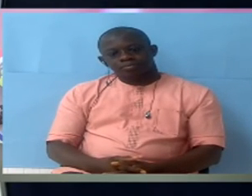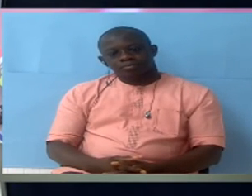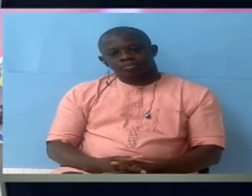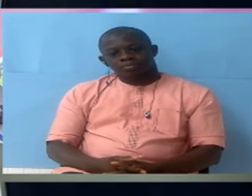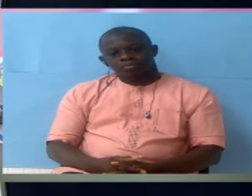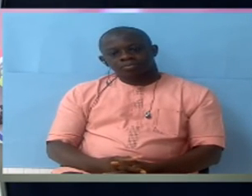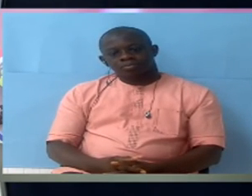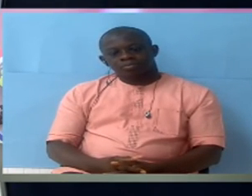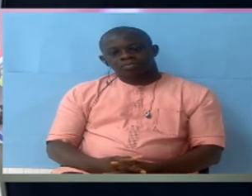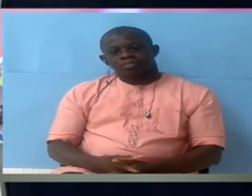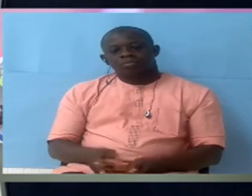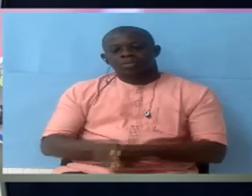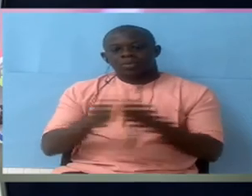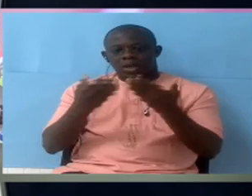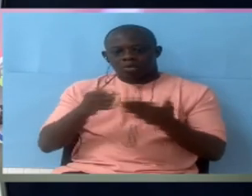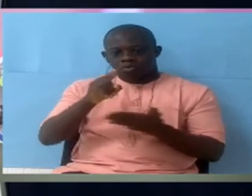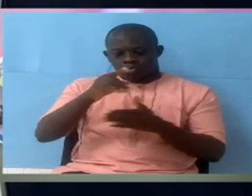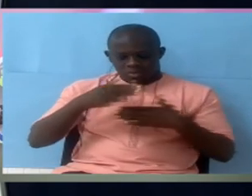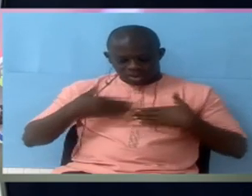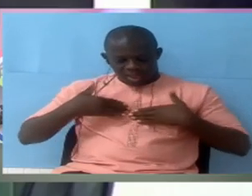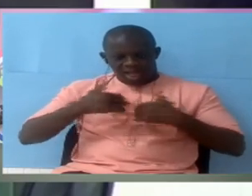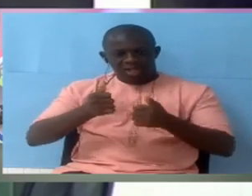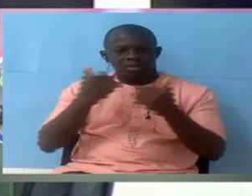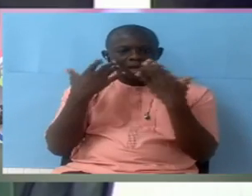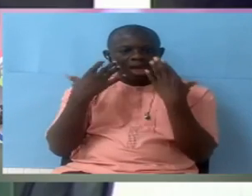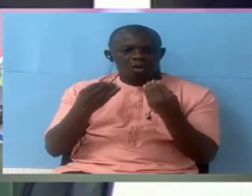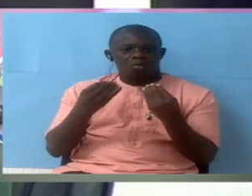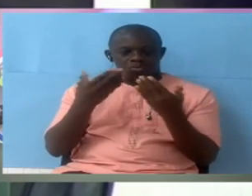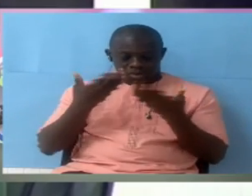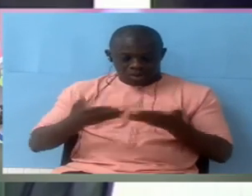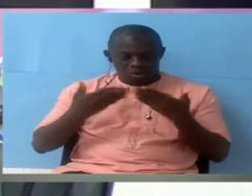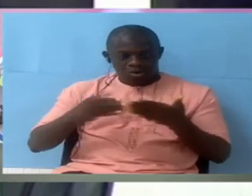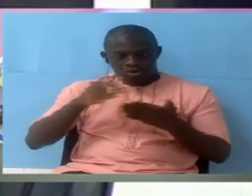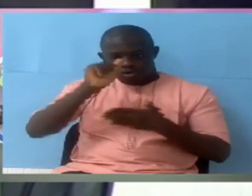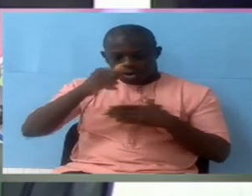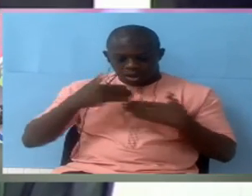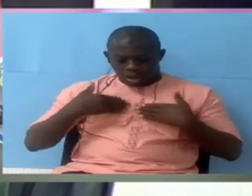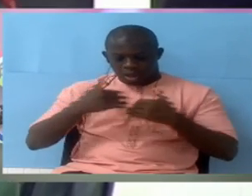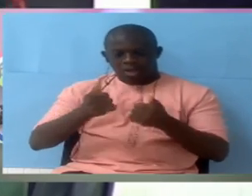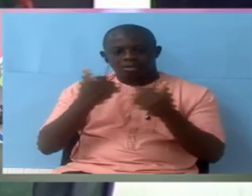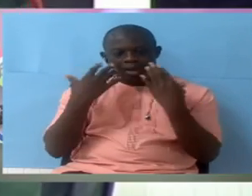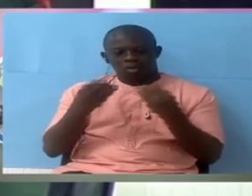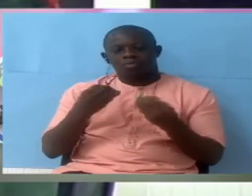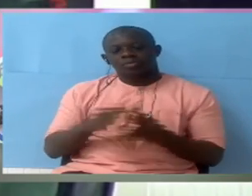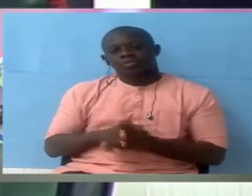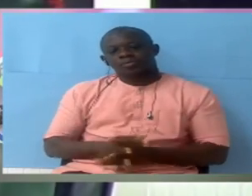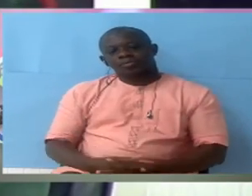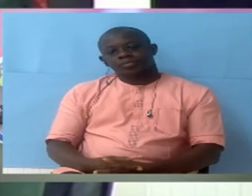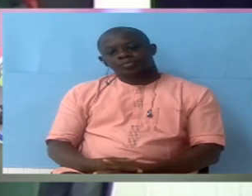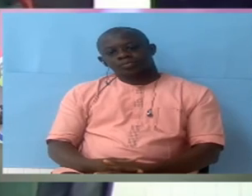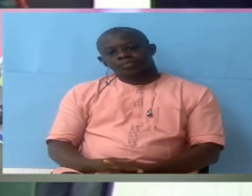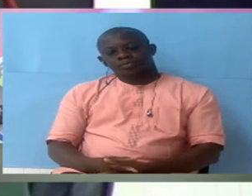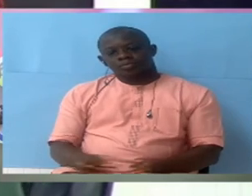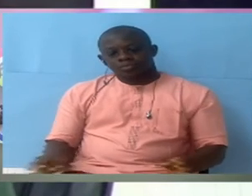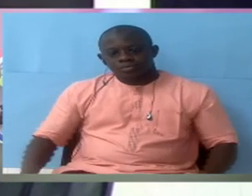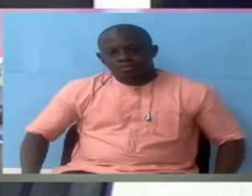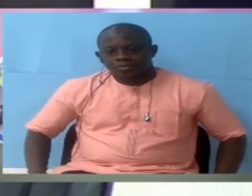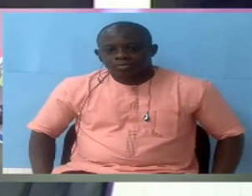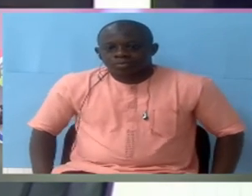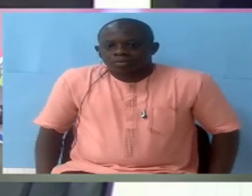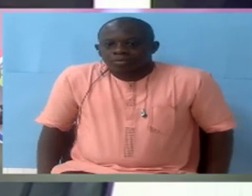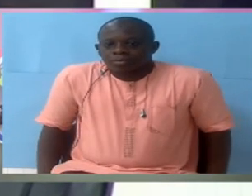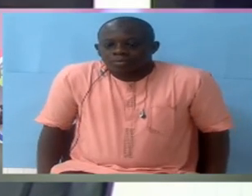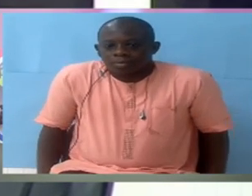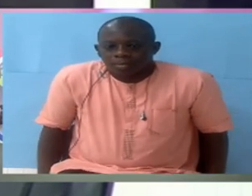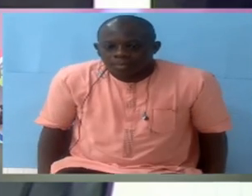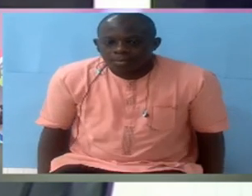What is the state of your health at this moment? Fum nekani jamono ji sa wergu yaram naka la mel?